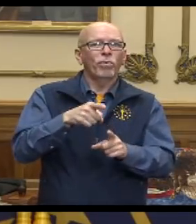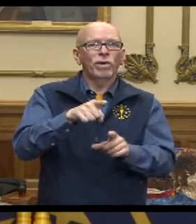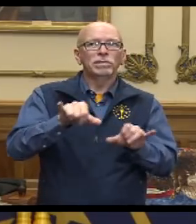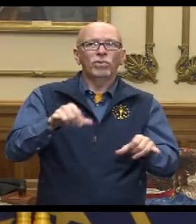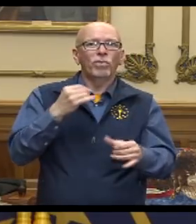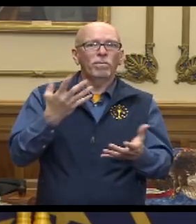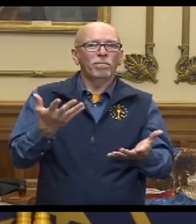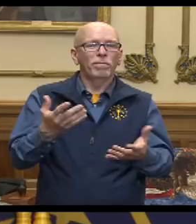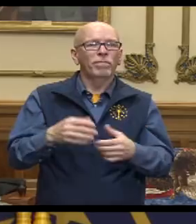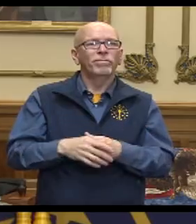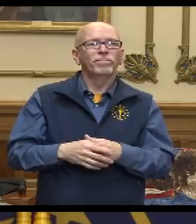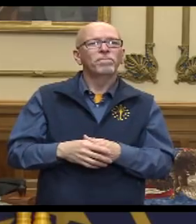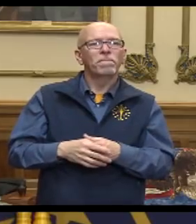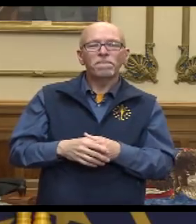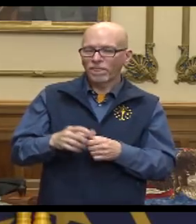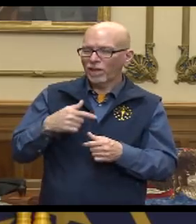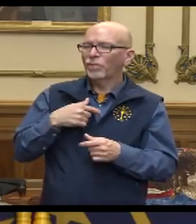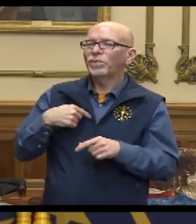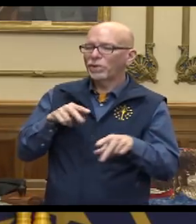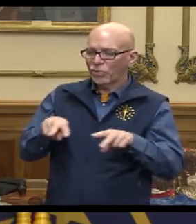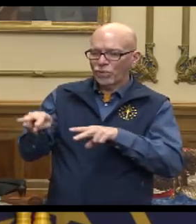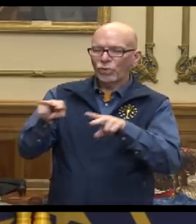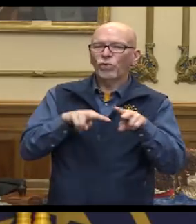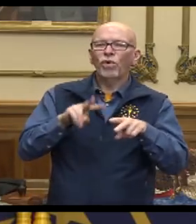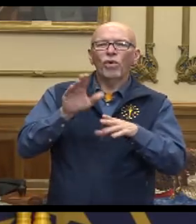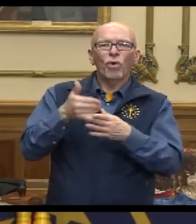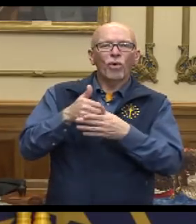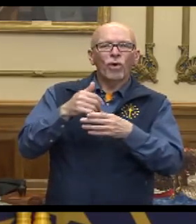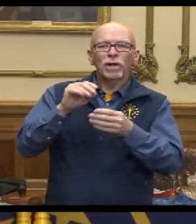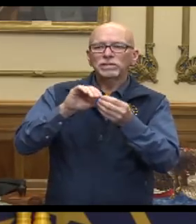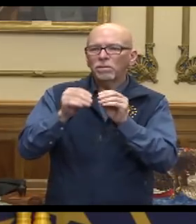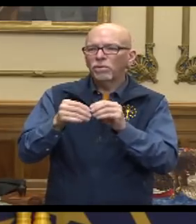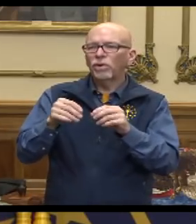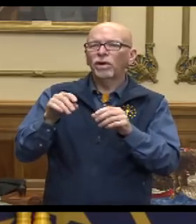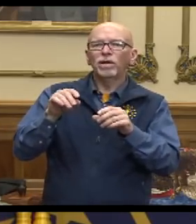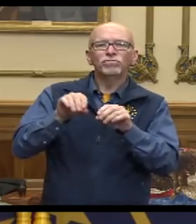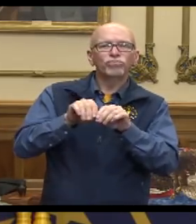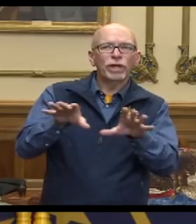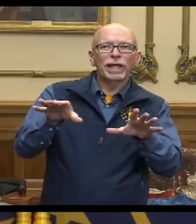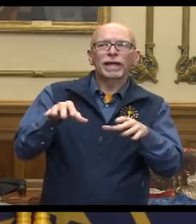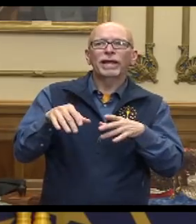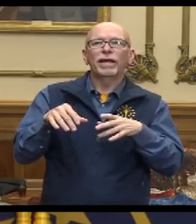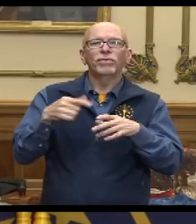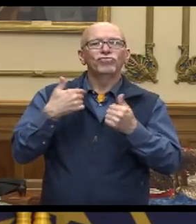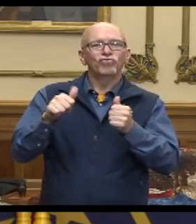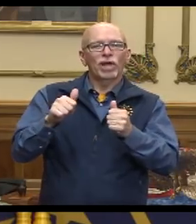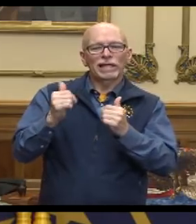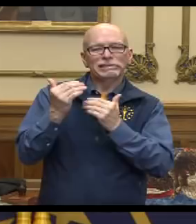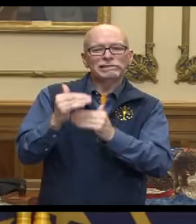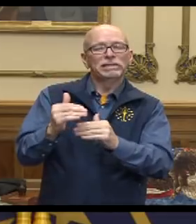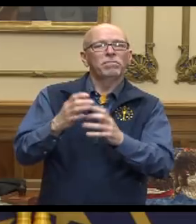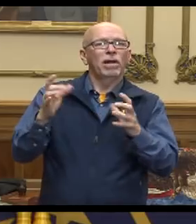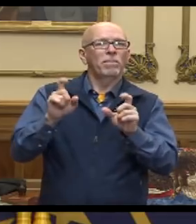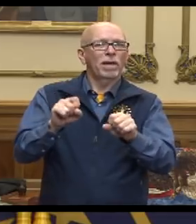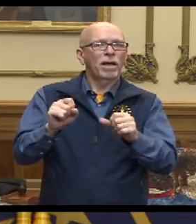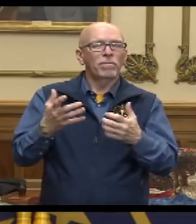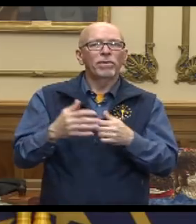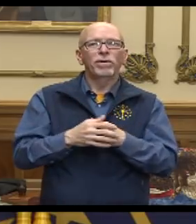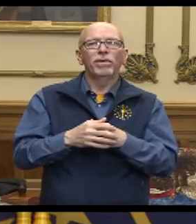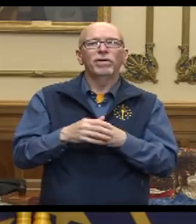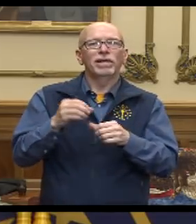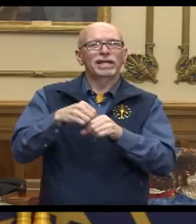do? Yeah, we looked at where the cases were, and we looked at the spread and tried to contain it to the best that we could in